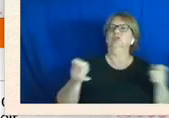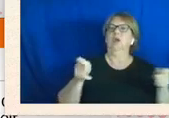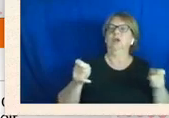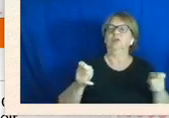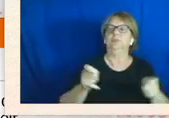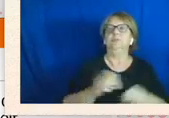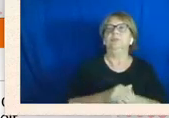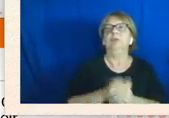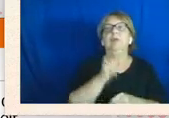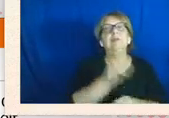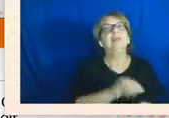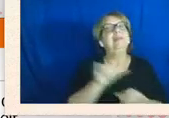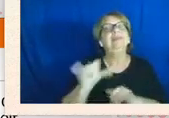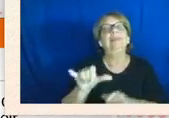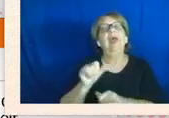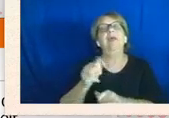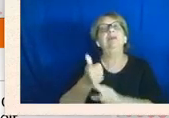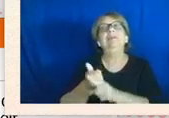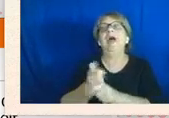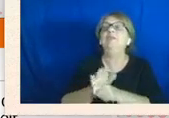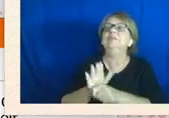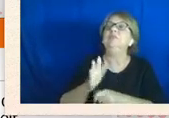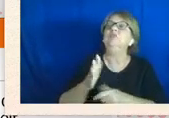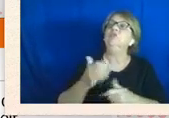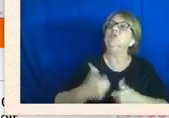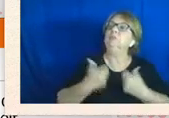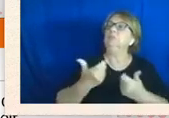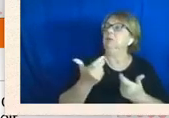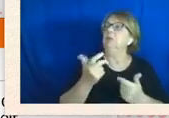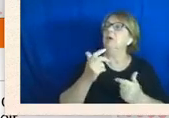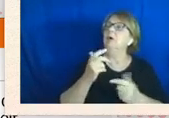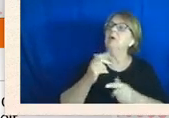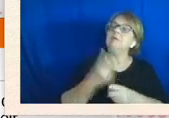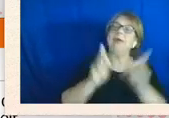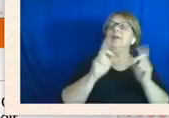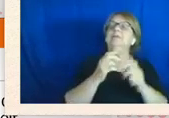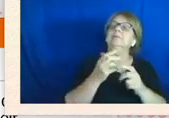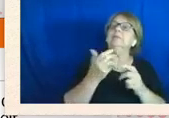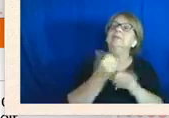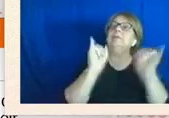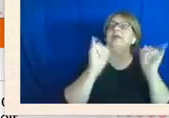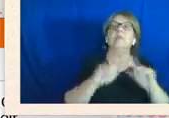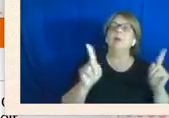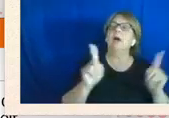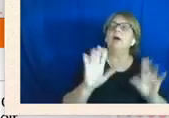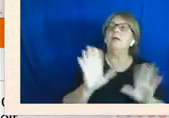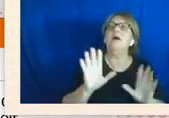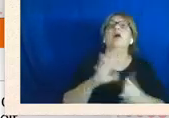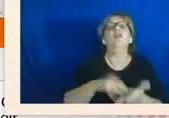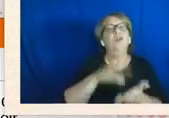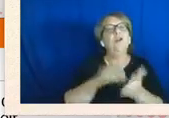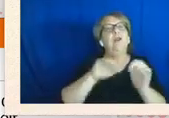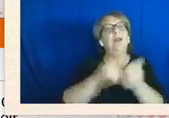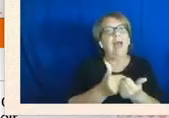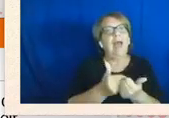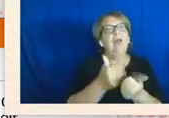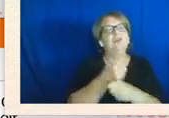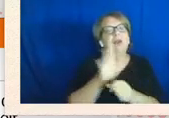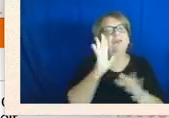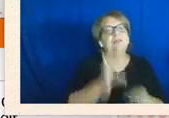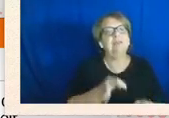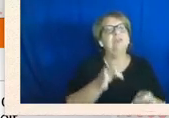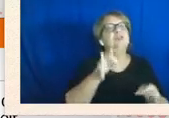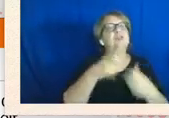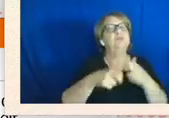thing as self-sufficiency or independence, but it means making your own choices and learning how to problem solve and take control and